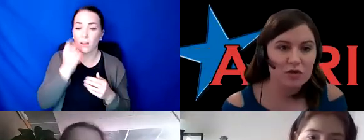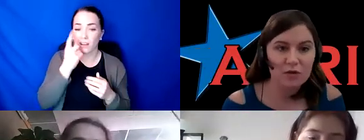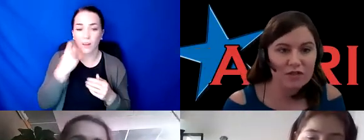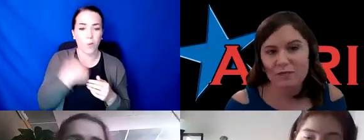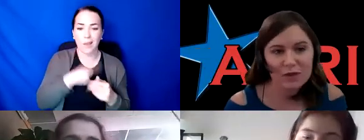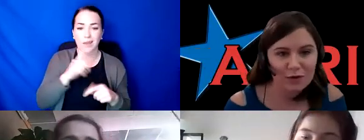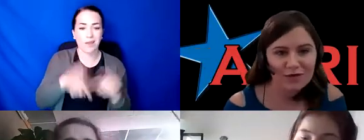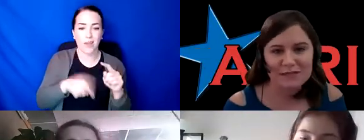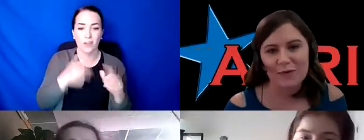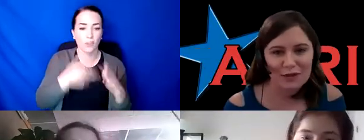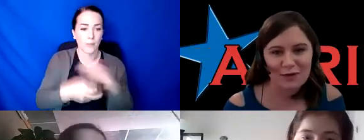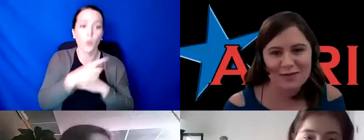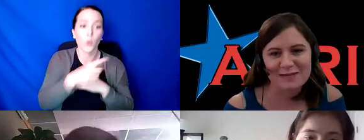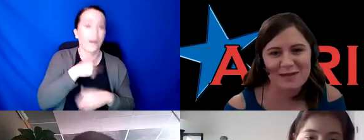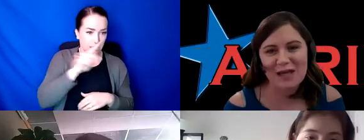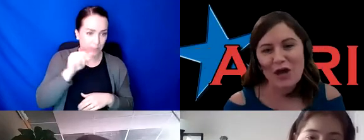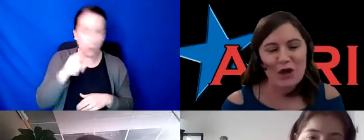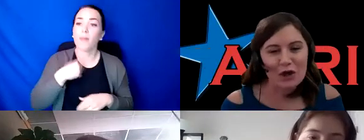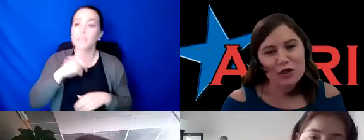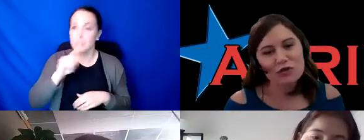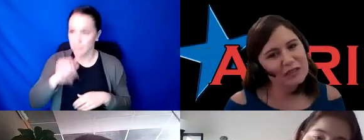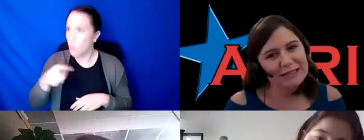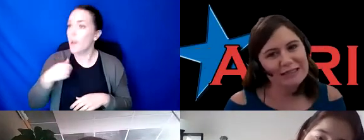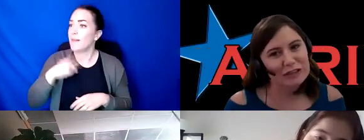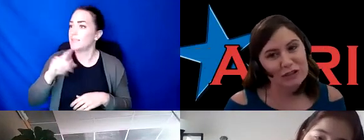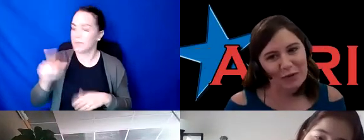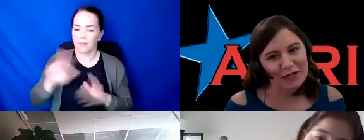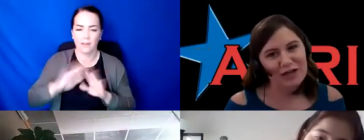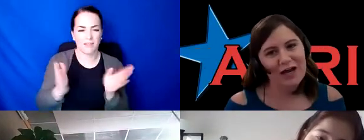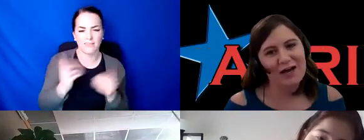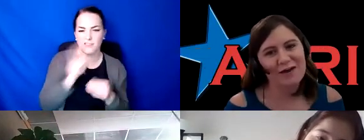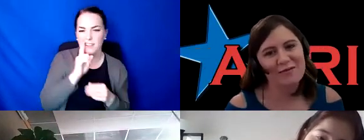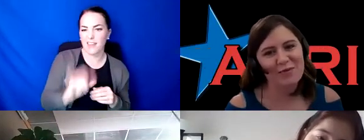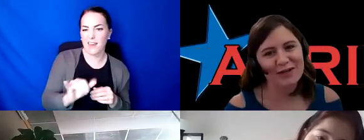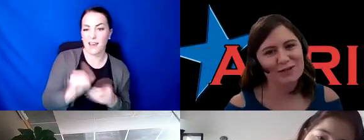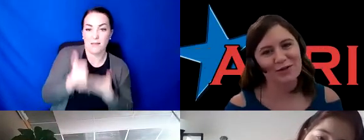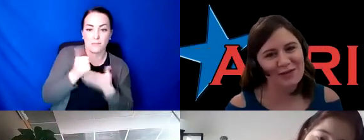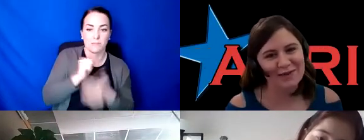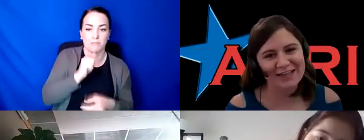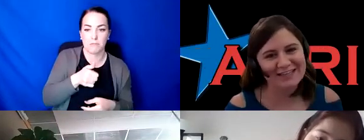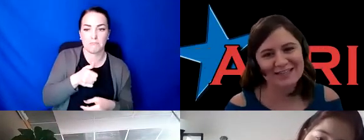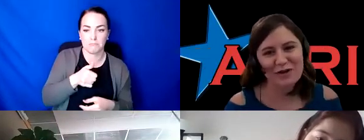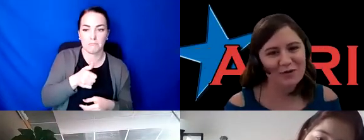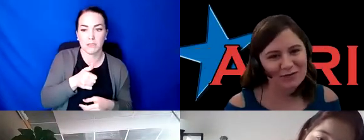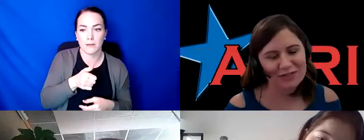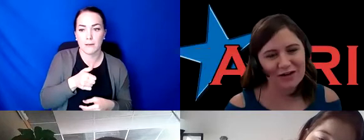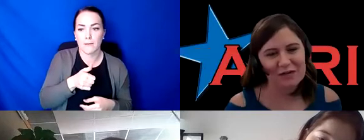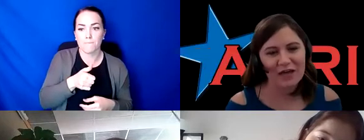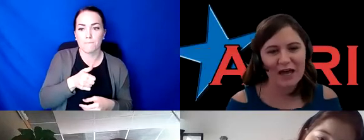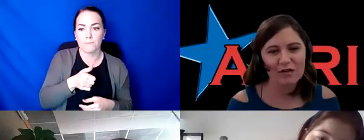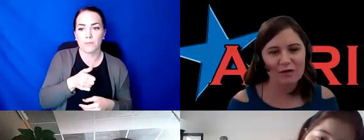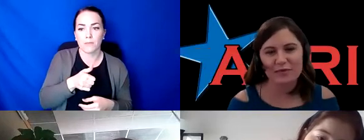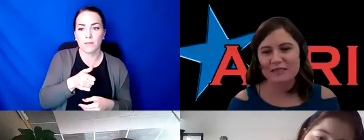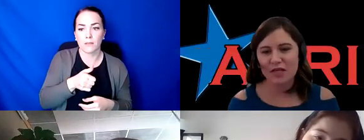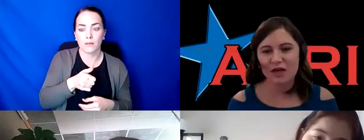into, so you have a disability, you have a disability, you have a disability. Usually that doesn't do much, but turn them against whoever's talking.